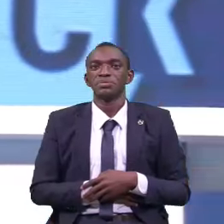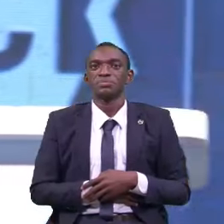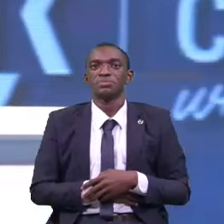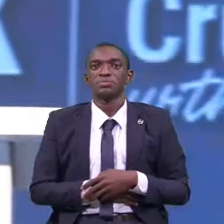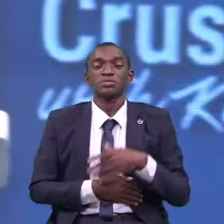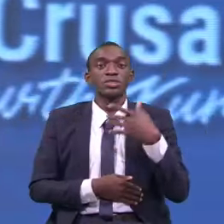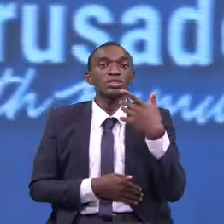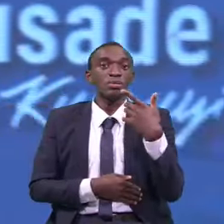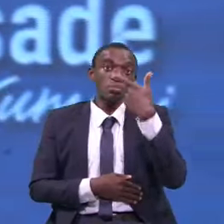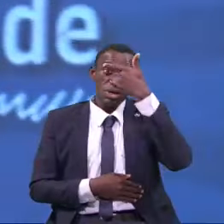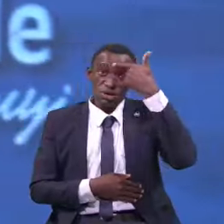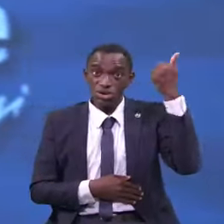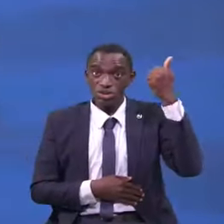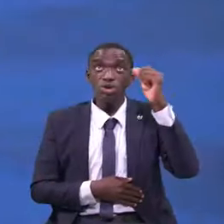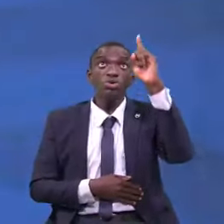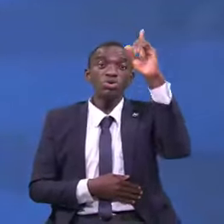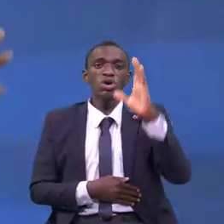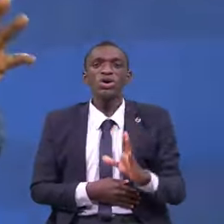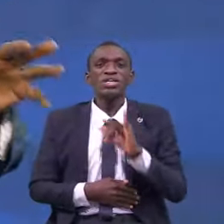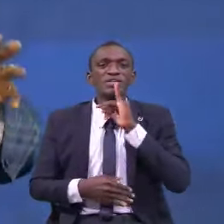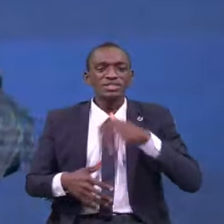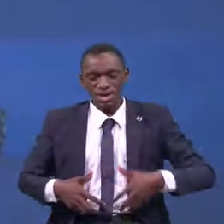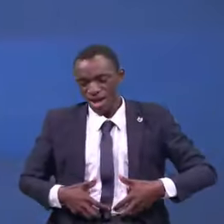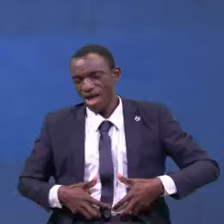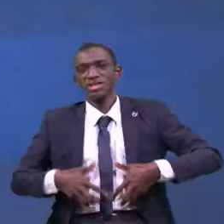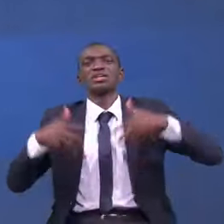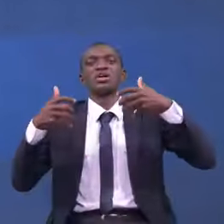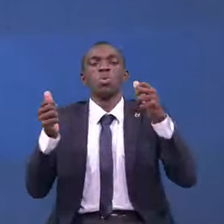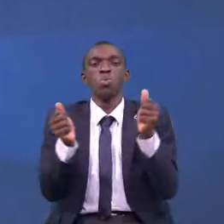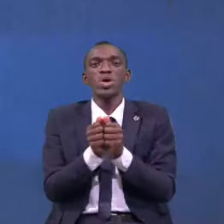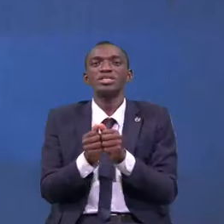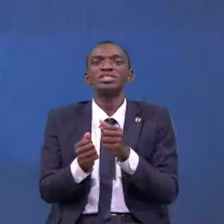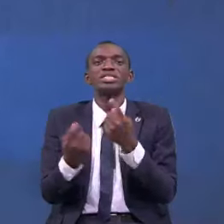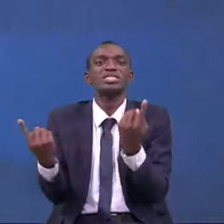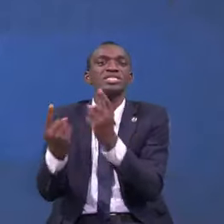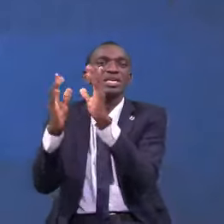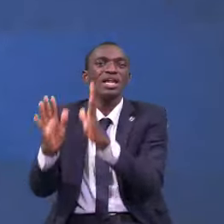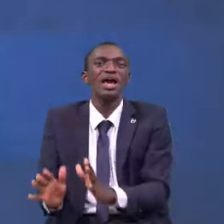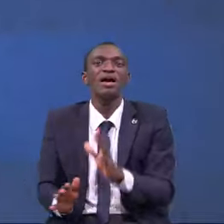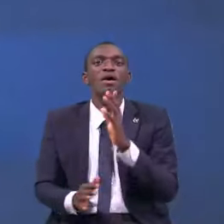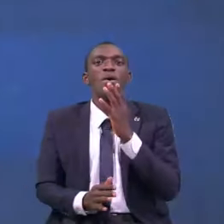Because God is angry with the wicked every day.